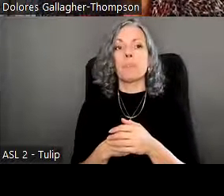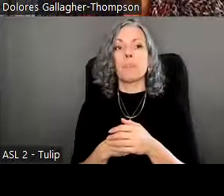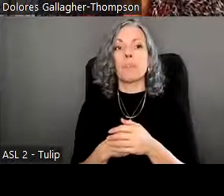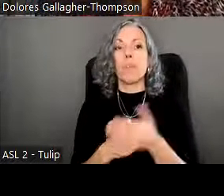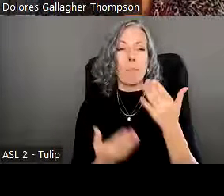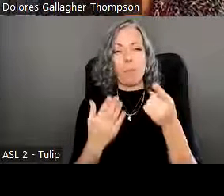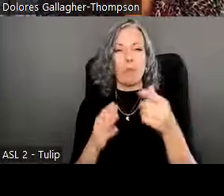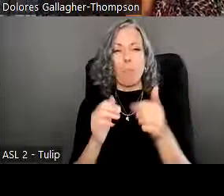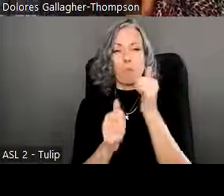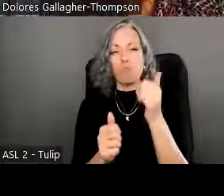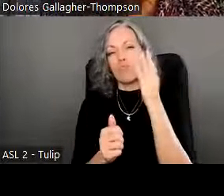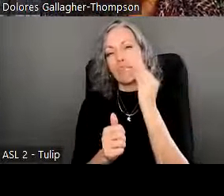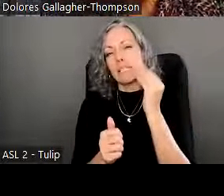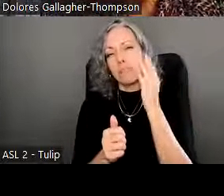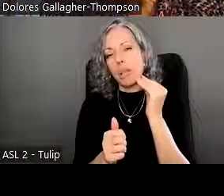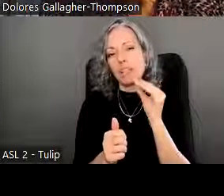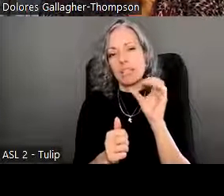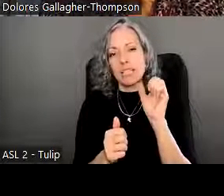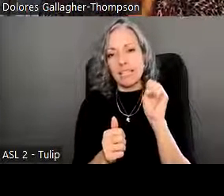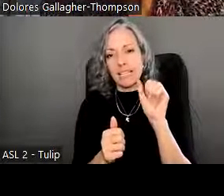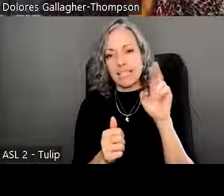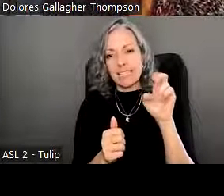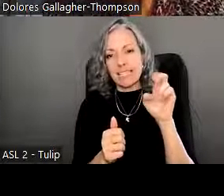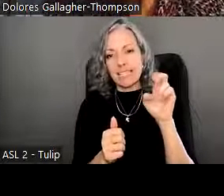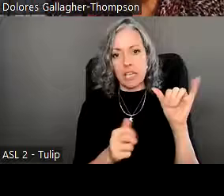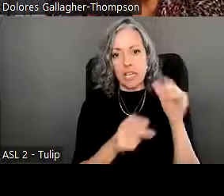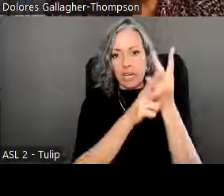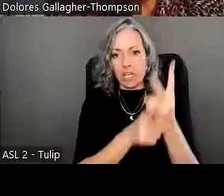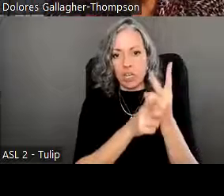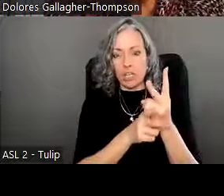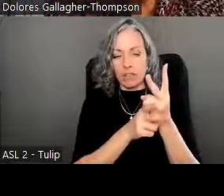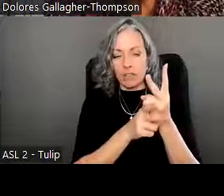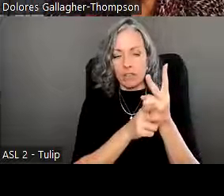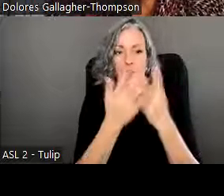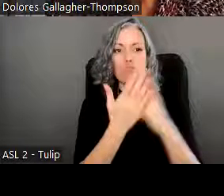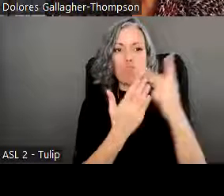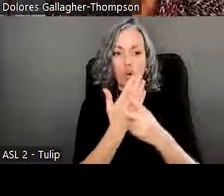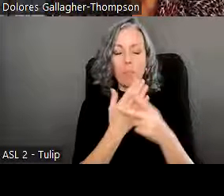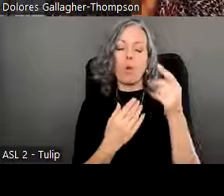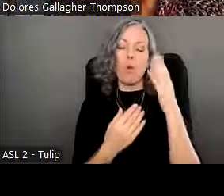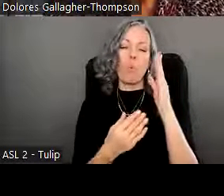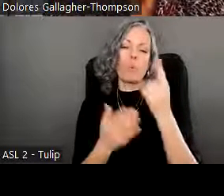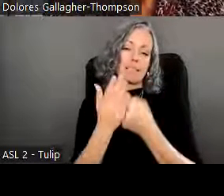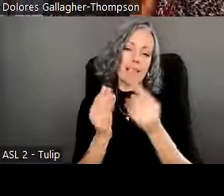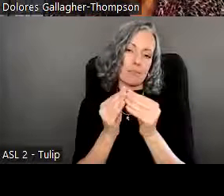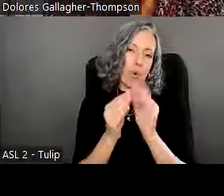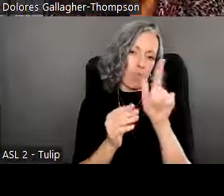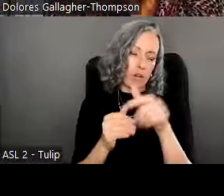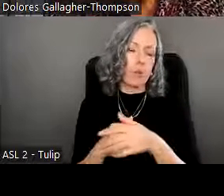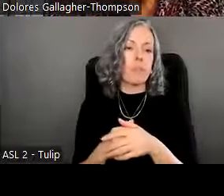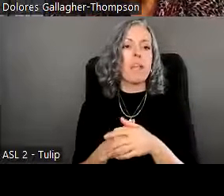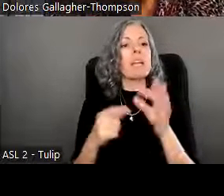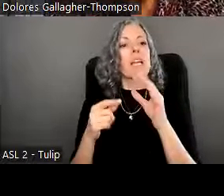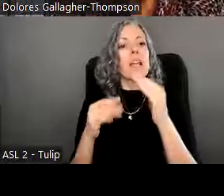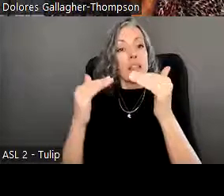Probably most of you are familiar with the Savvy Caregiving Program, but there are others that I'll talk about. And then level 4 would be specialized